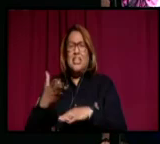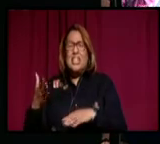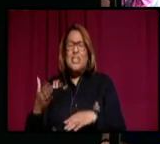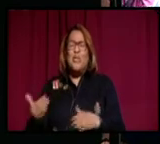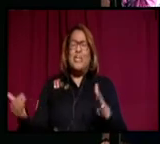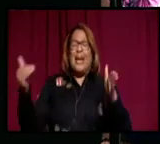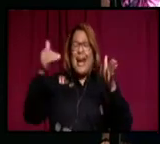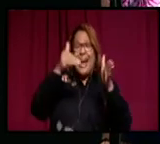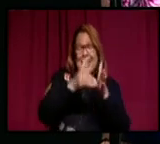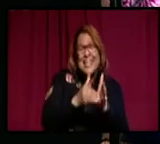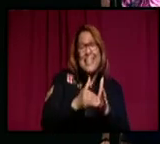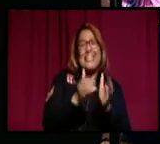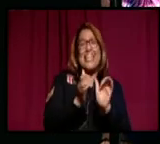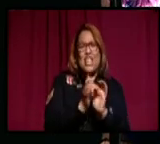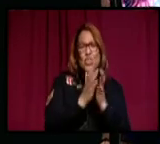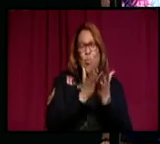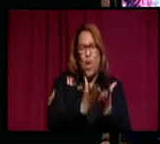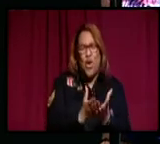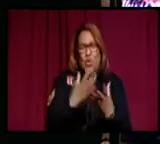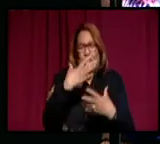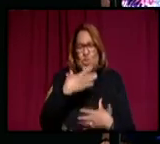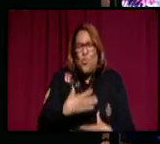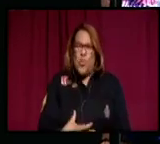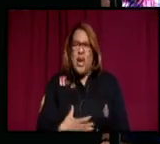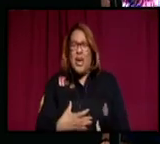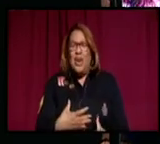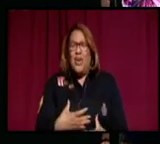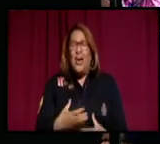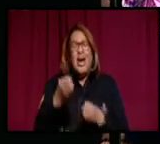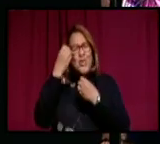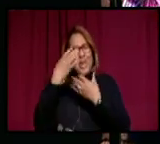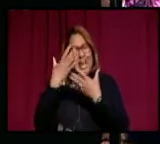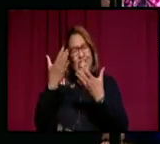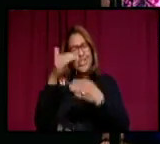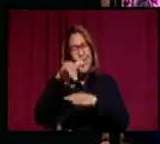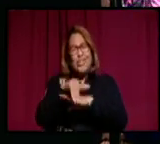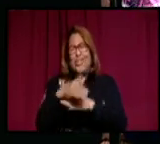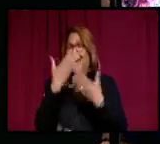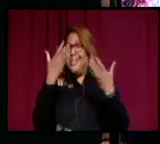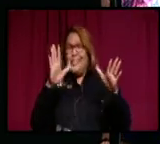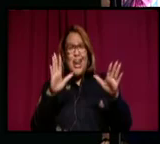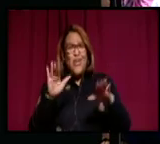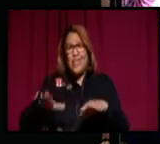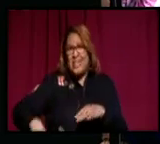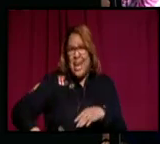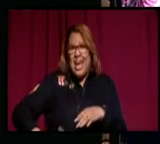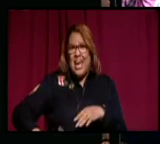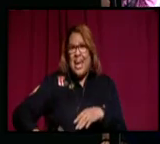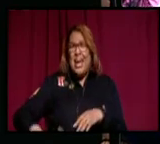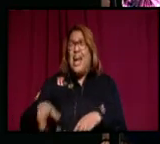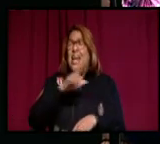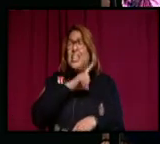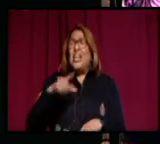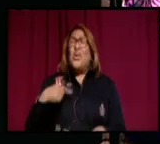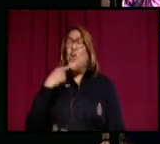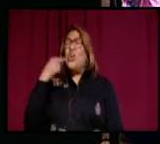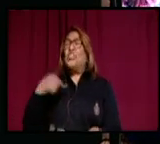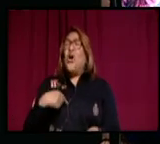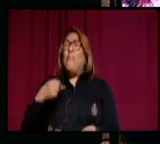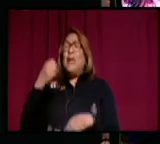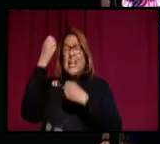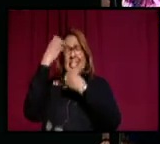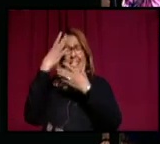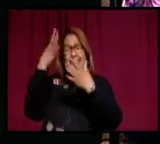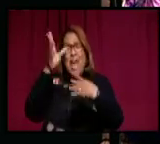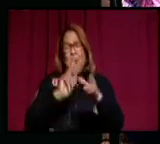word and against his will. And I want to let you all know tonight that it ain't over yet. And the Lord spoke to me and said, tell my people